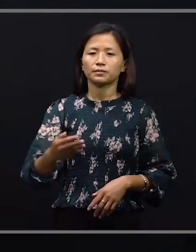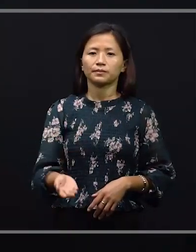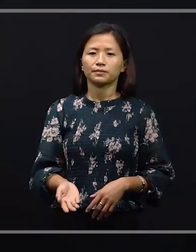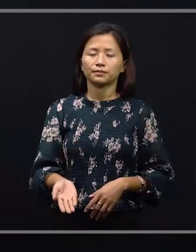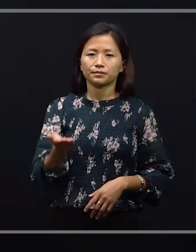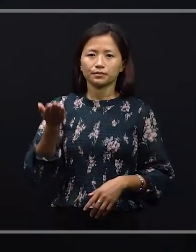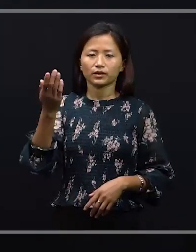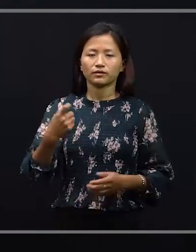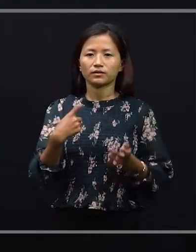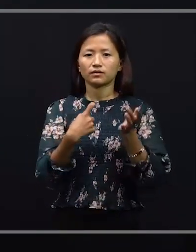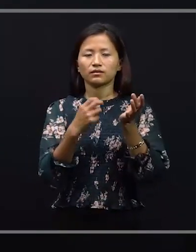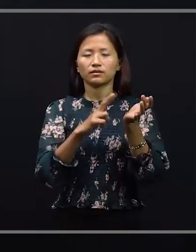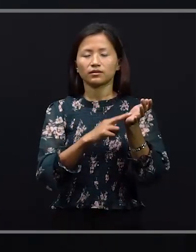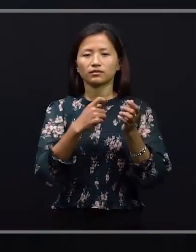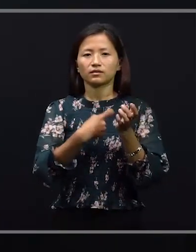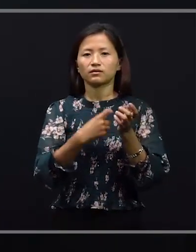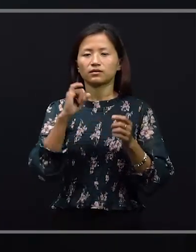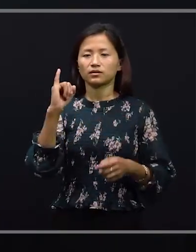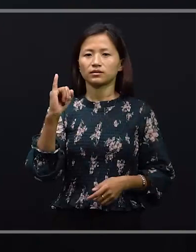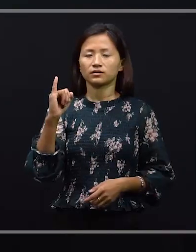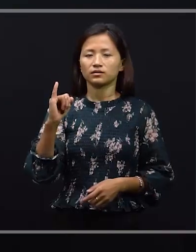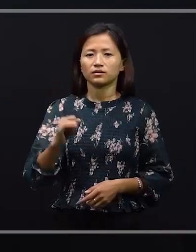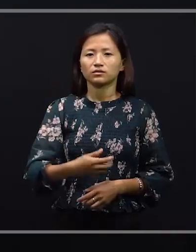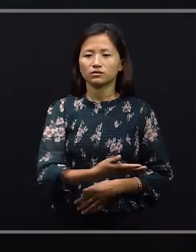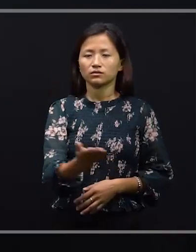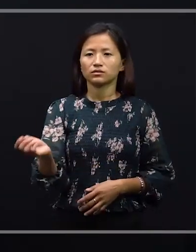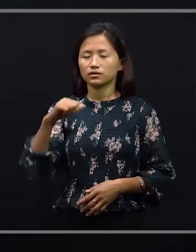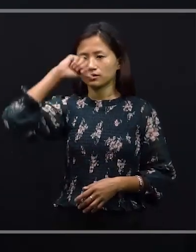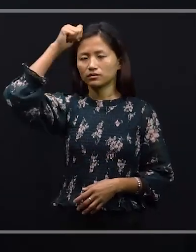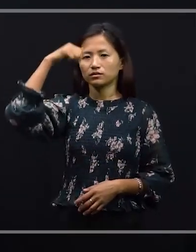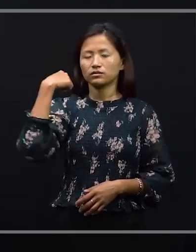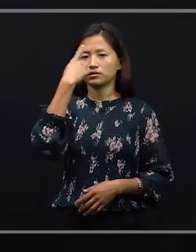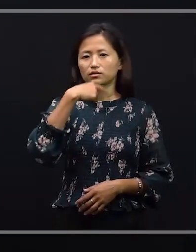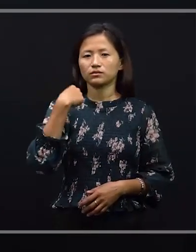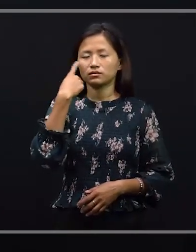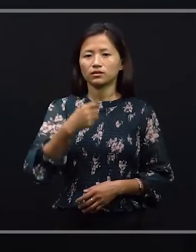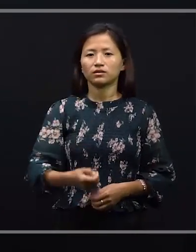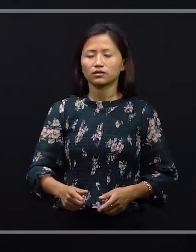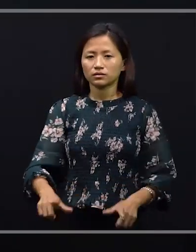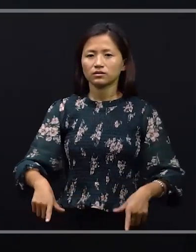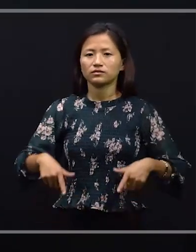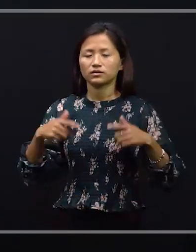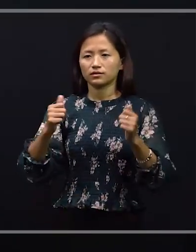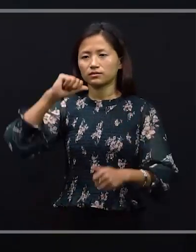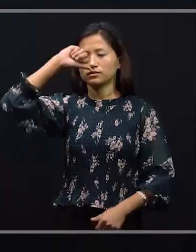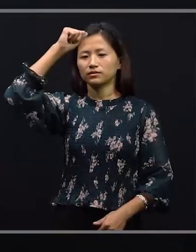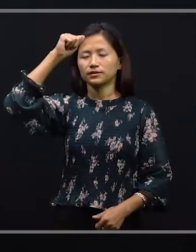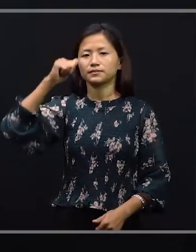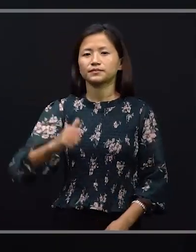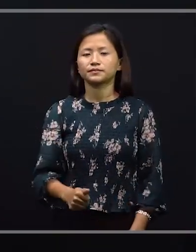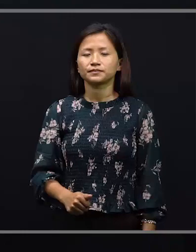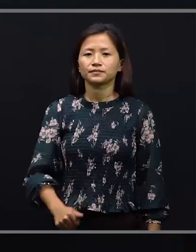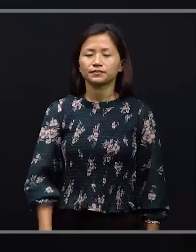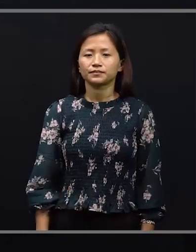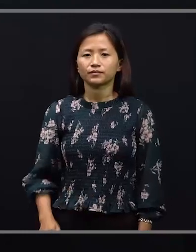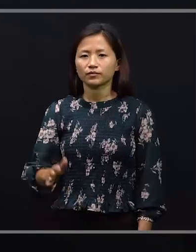as NRI. Okay, NRI means those Indians who are not living in India. They are Indians, but